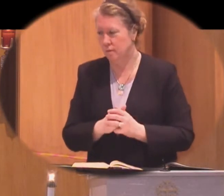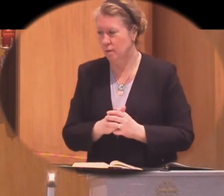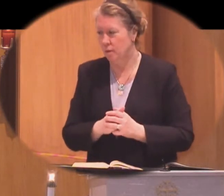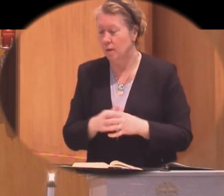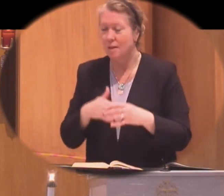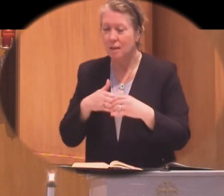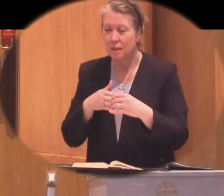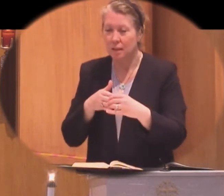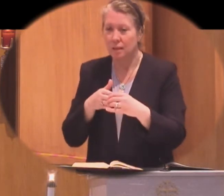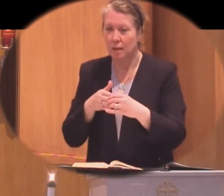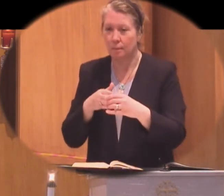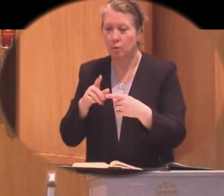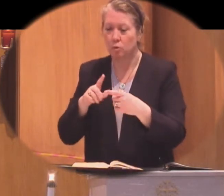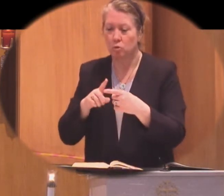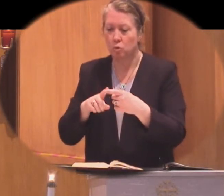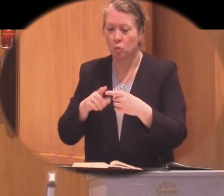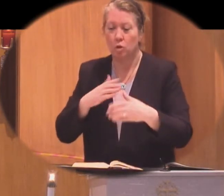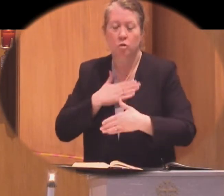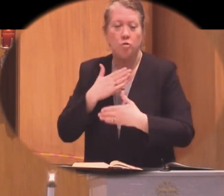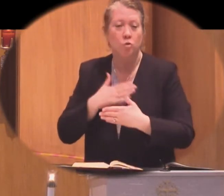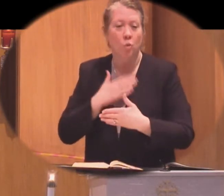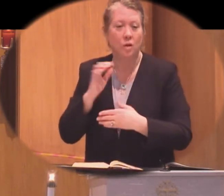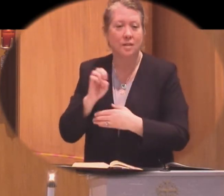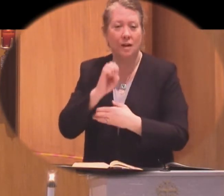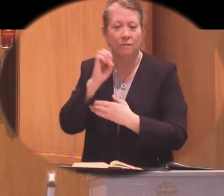of the Easter mysteries.